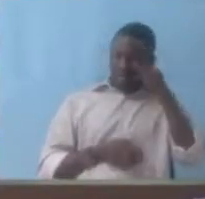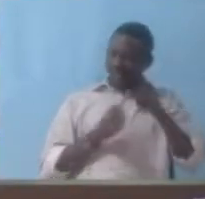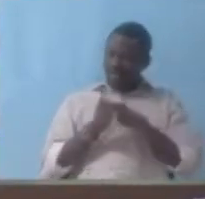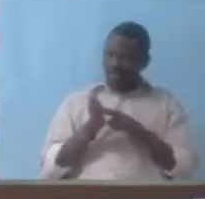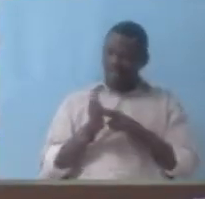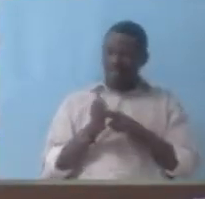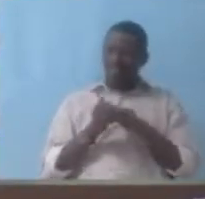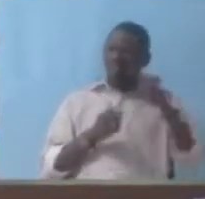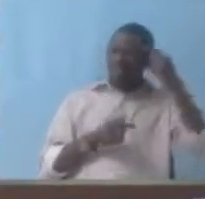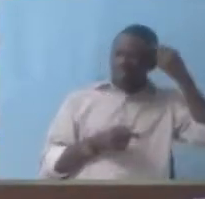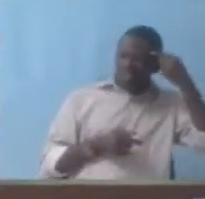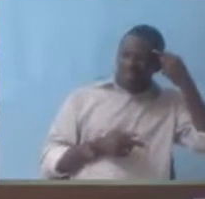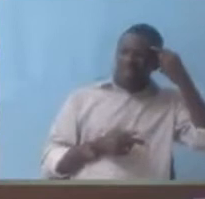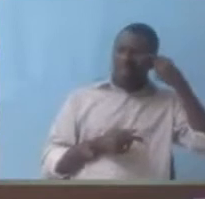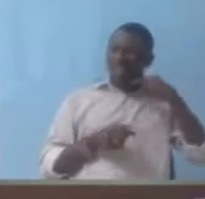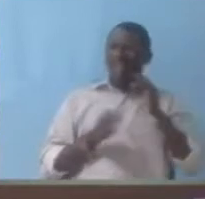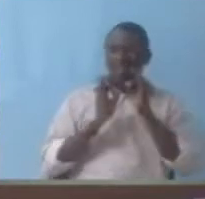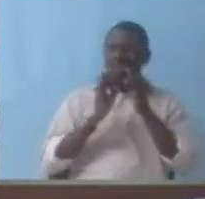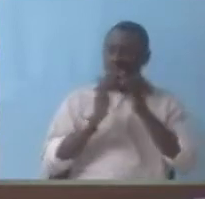best to answer your question first.